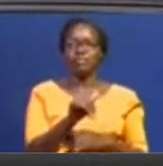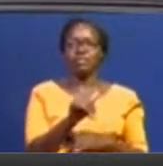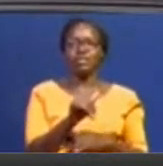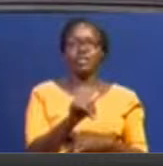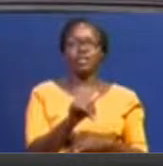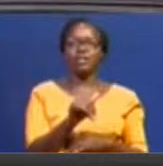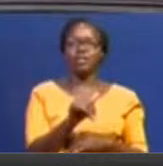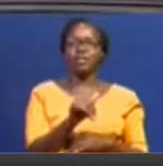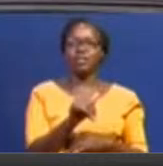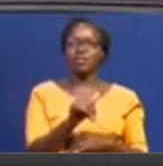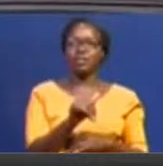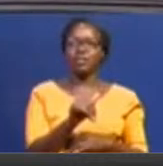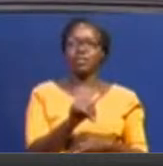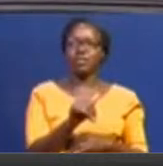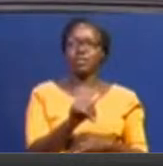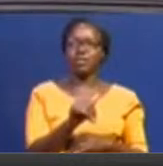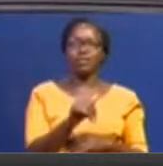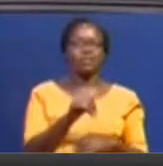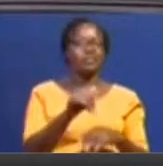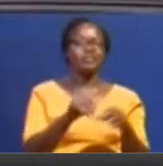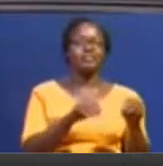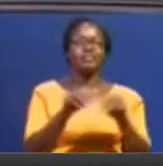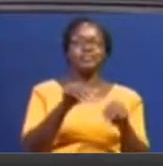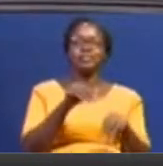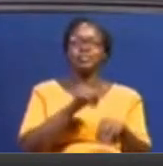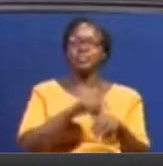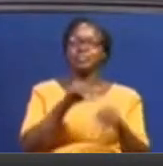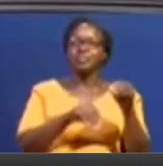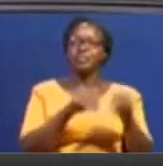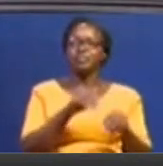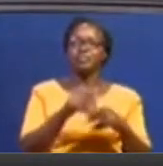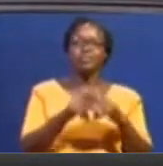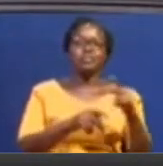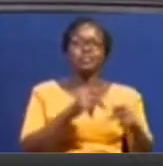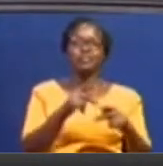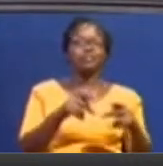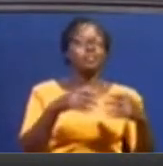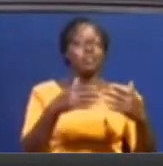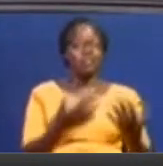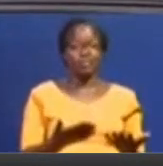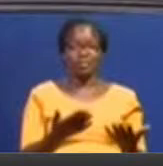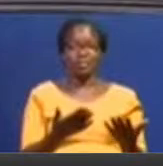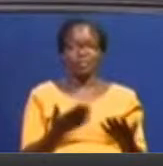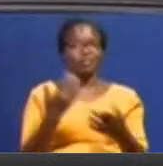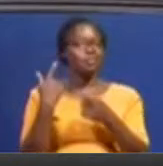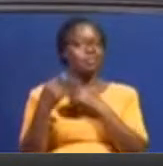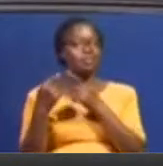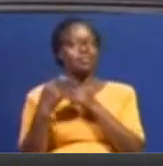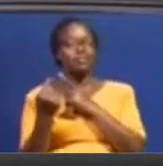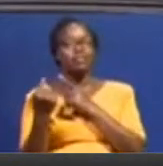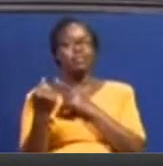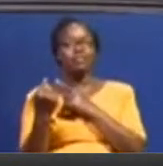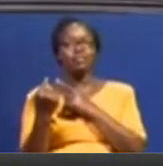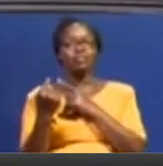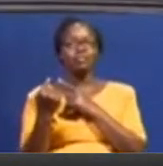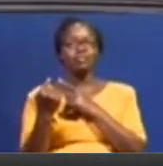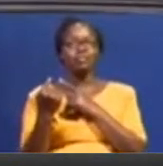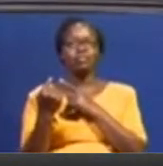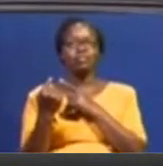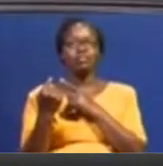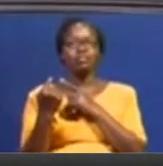managing during the election process. Yes. So how is the experience that you've had help